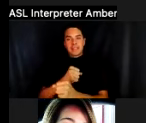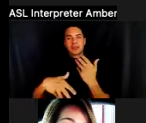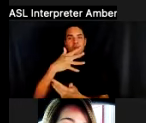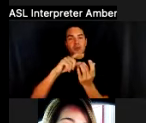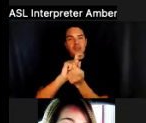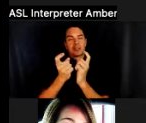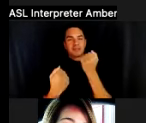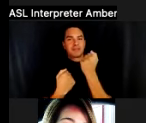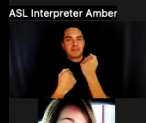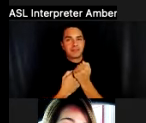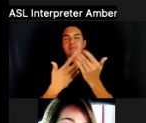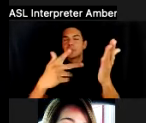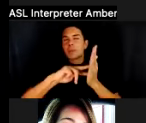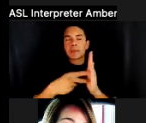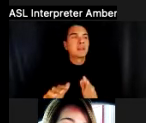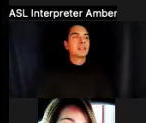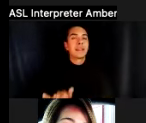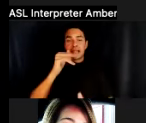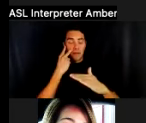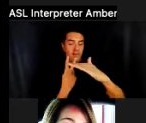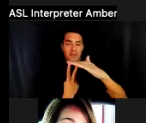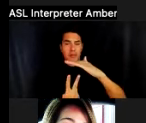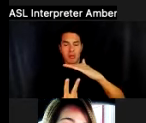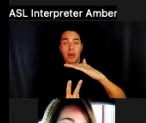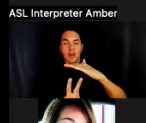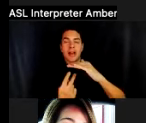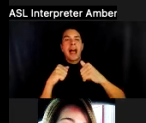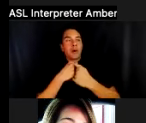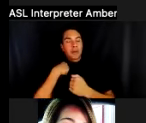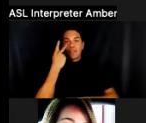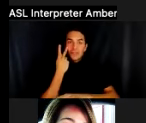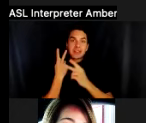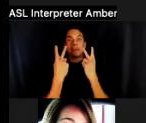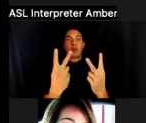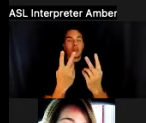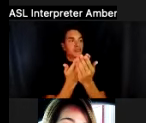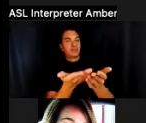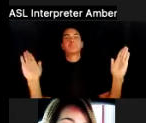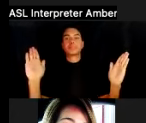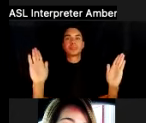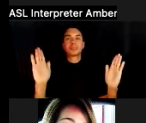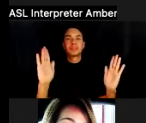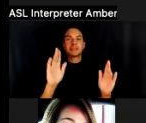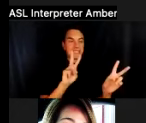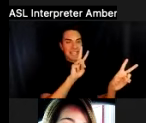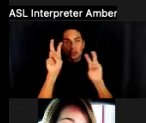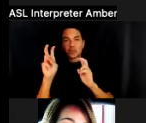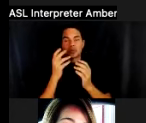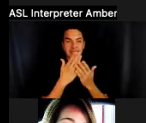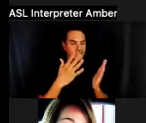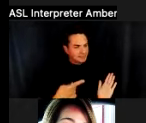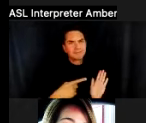come together to bring that visibility and awareness to the issues we know need to be brought forward?